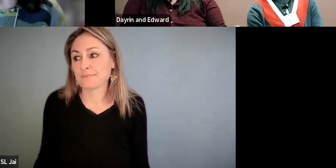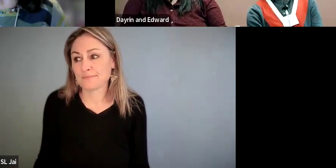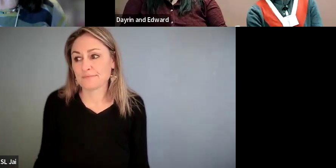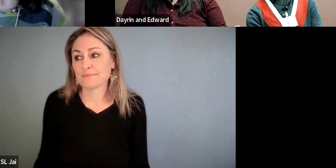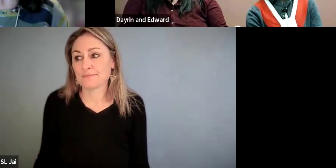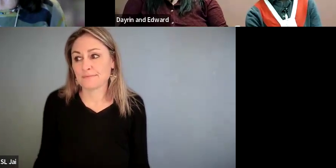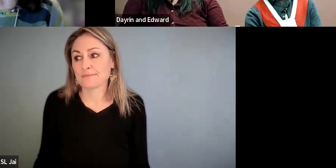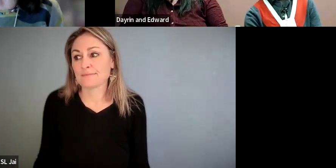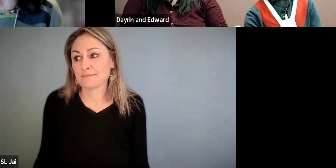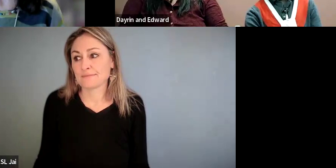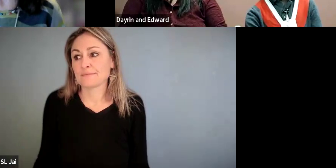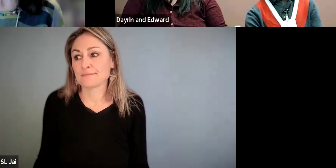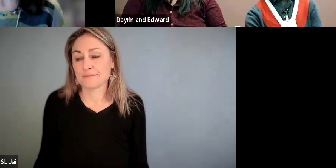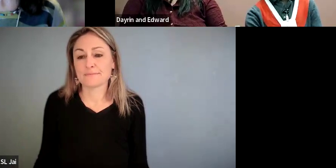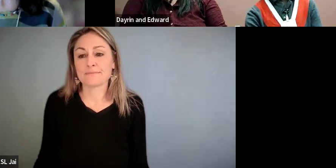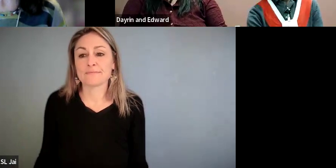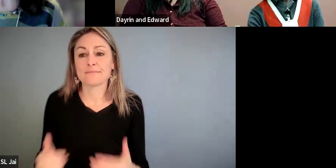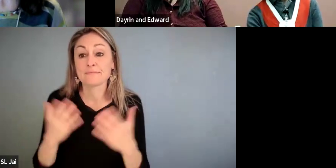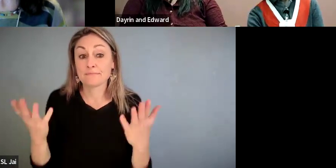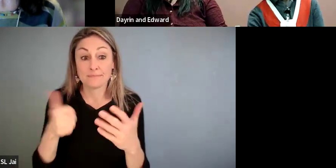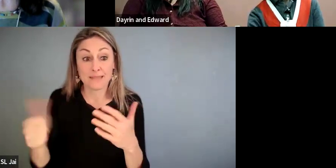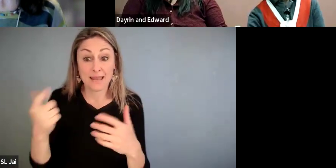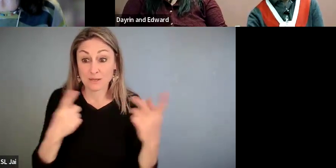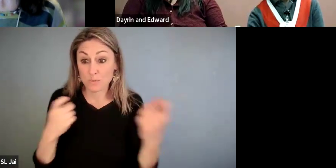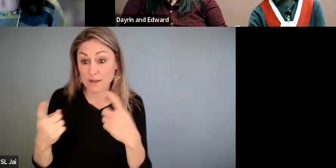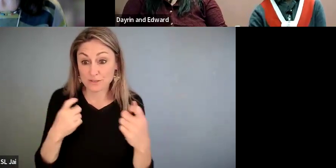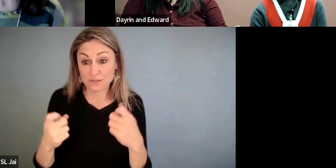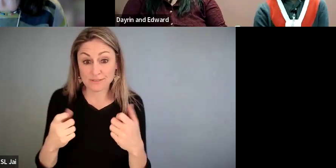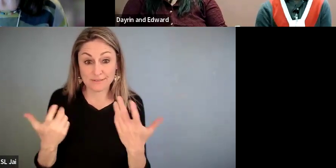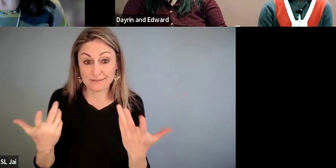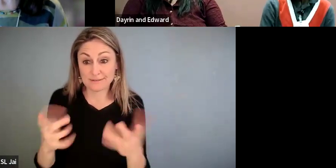much. Do you guys have comment question for us?